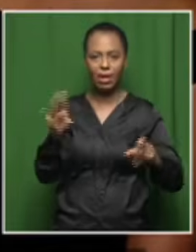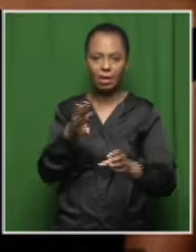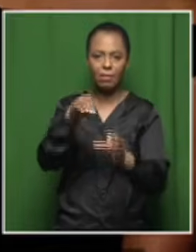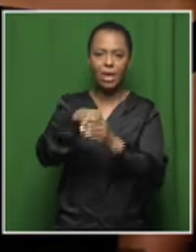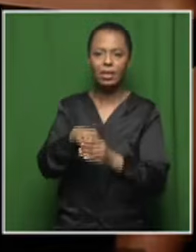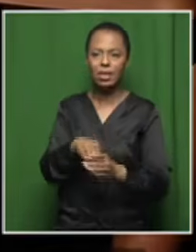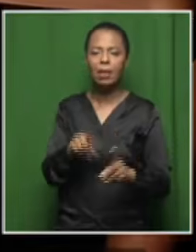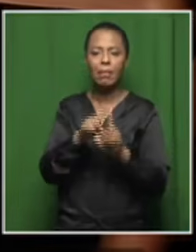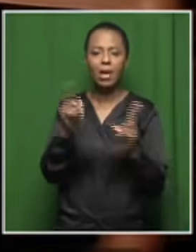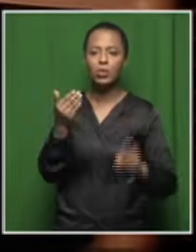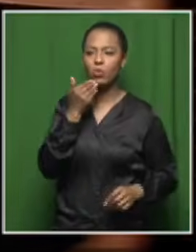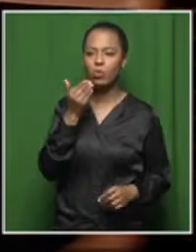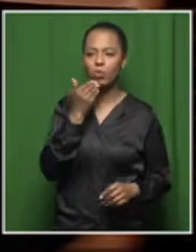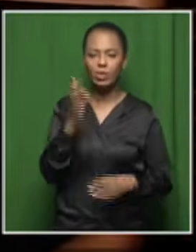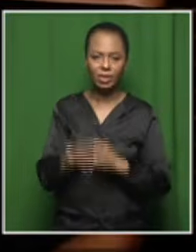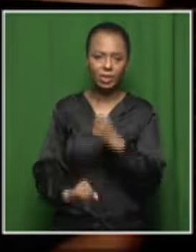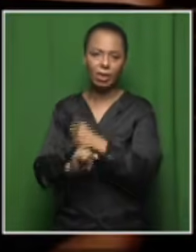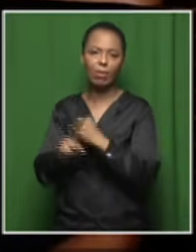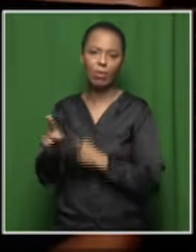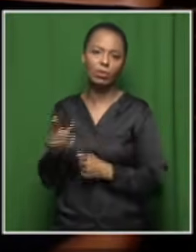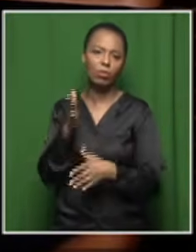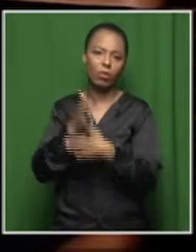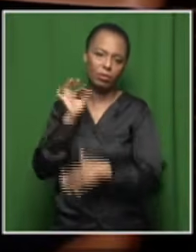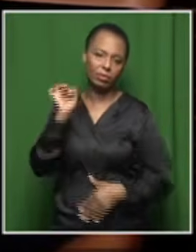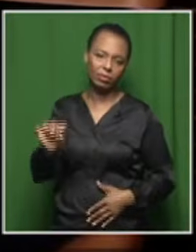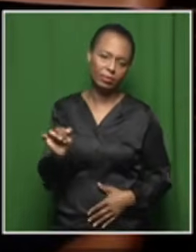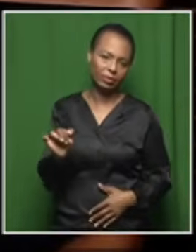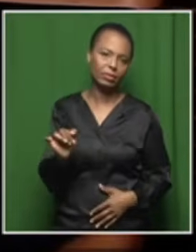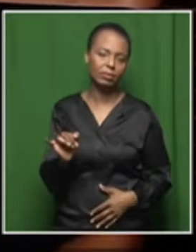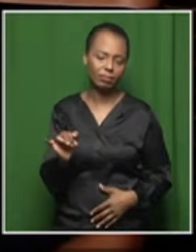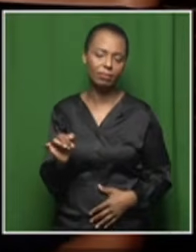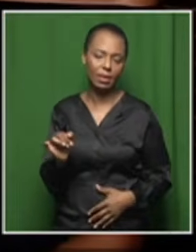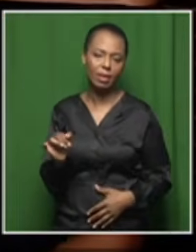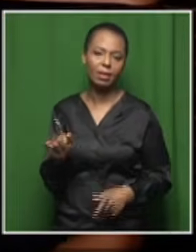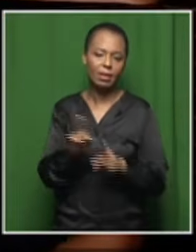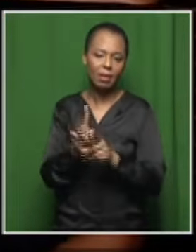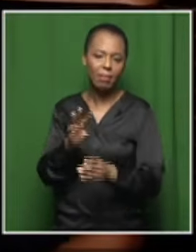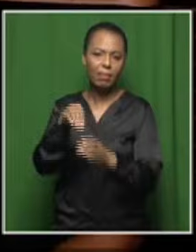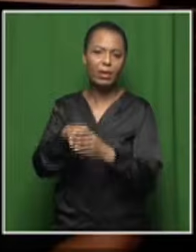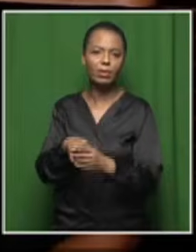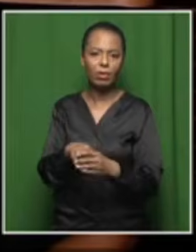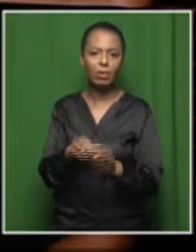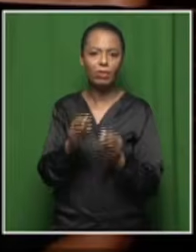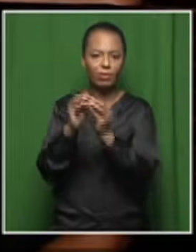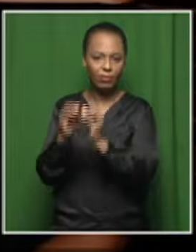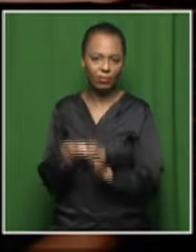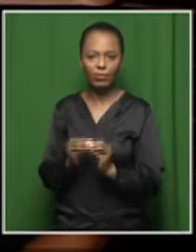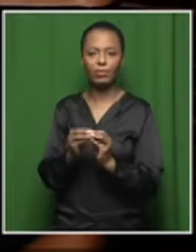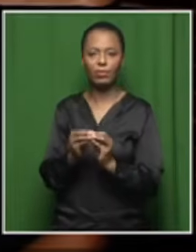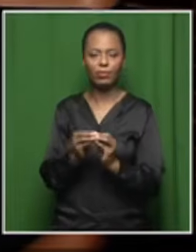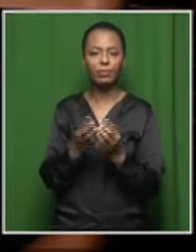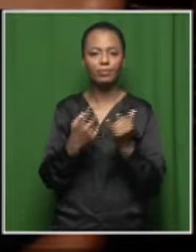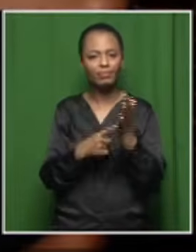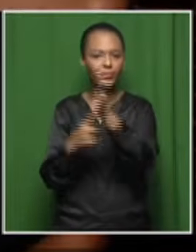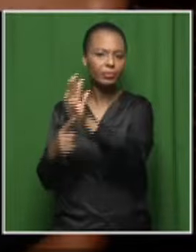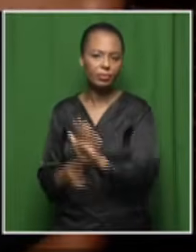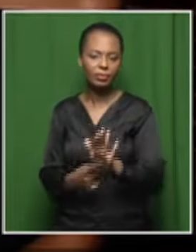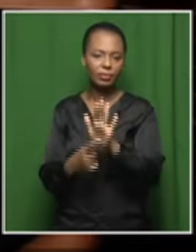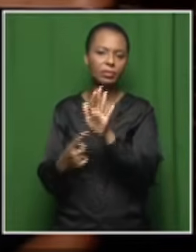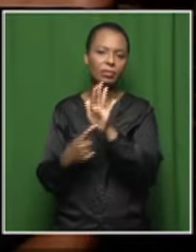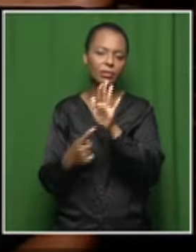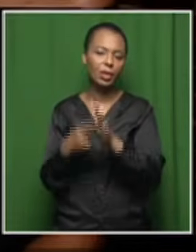you've gotten on board to support installing and then perhaps also going to be part of the de-installation process as well. So our exhibitions